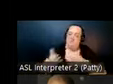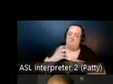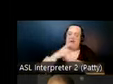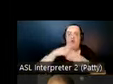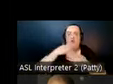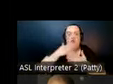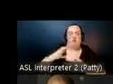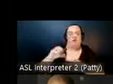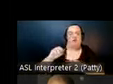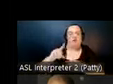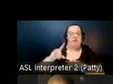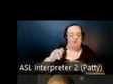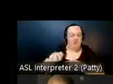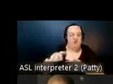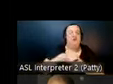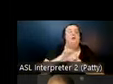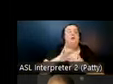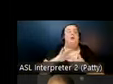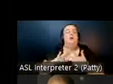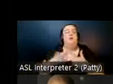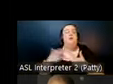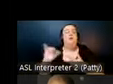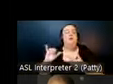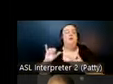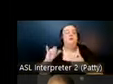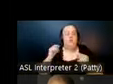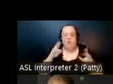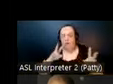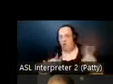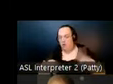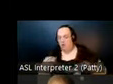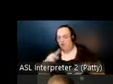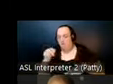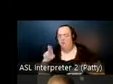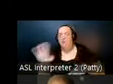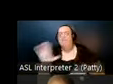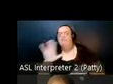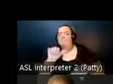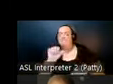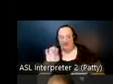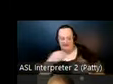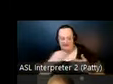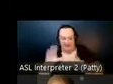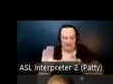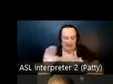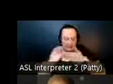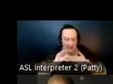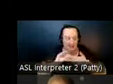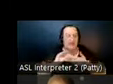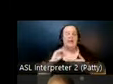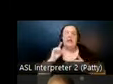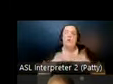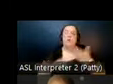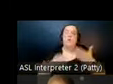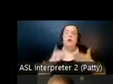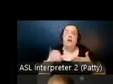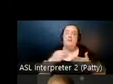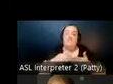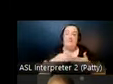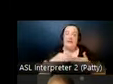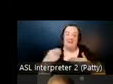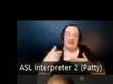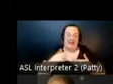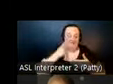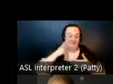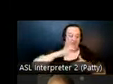We're also looking at the parks base funding and allocations for their facility